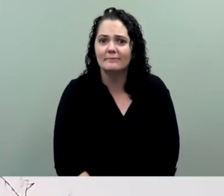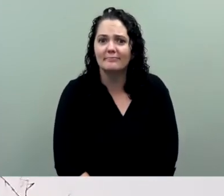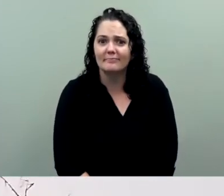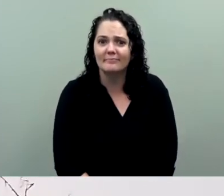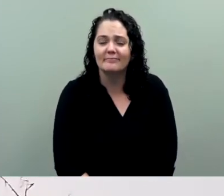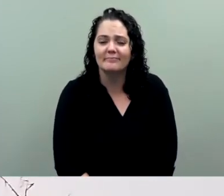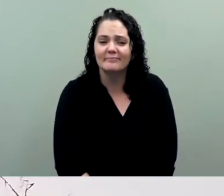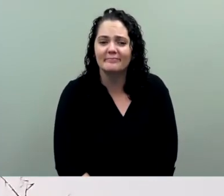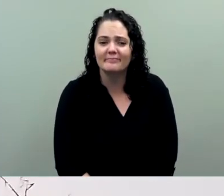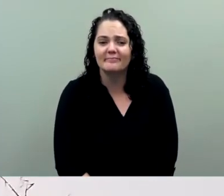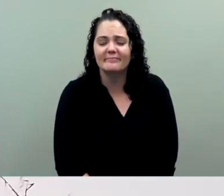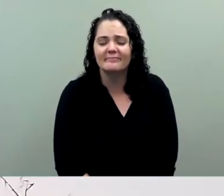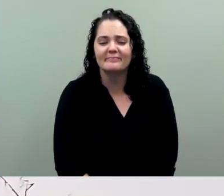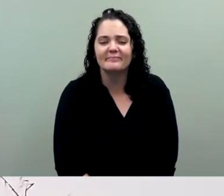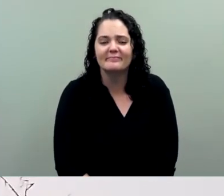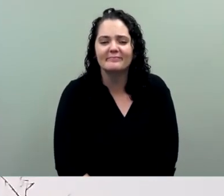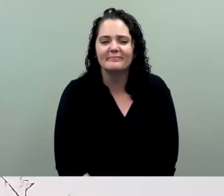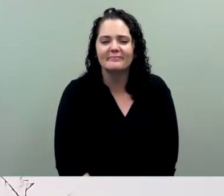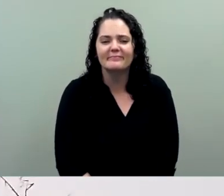There we go.